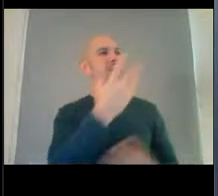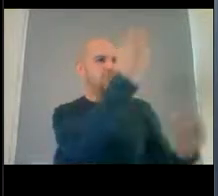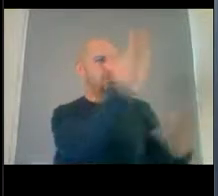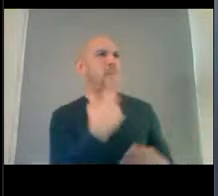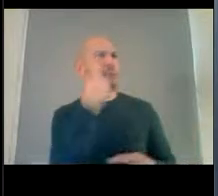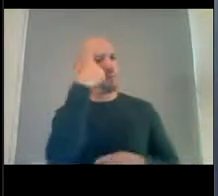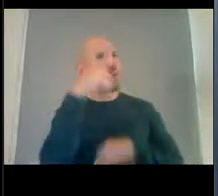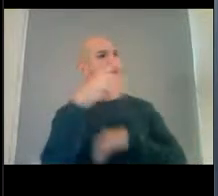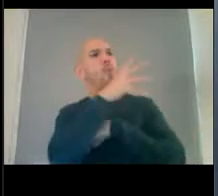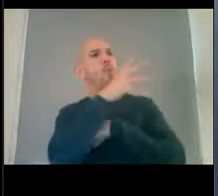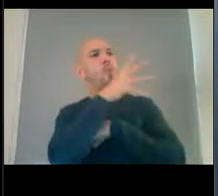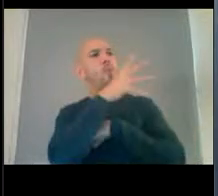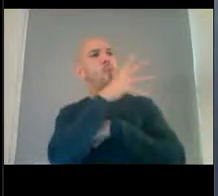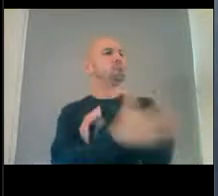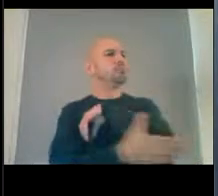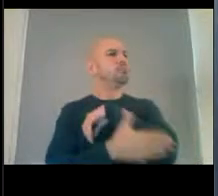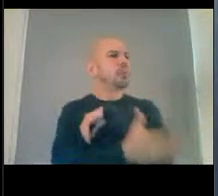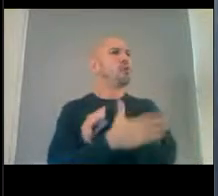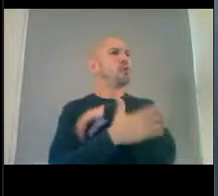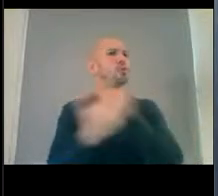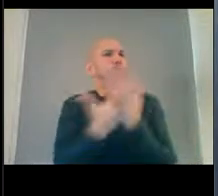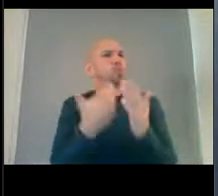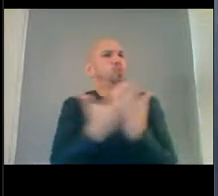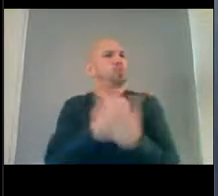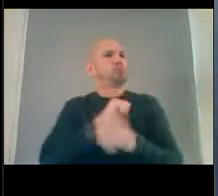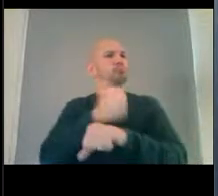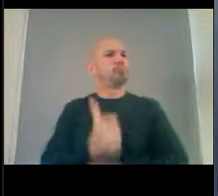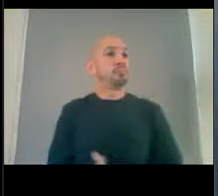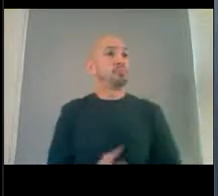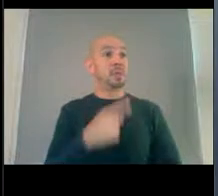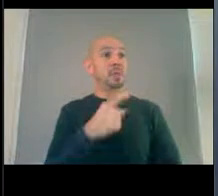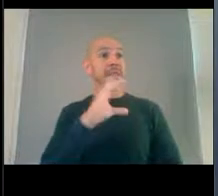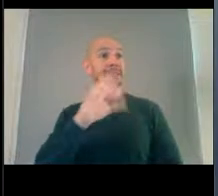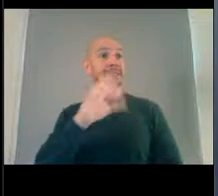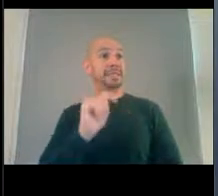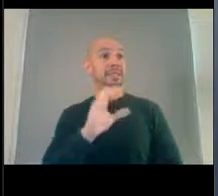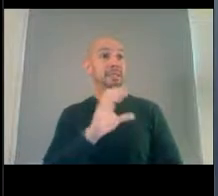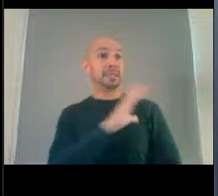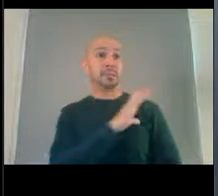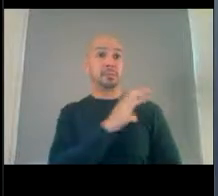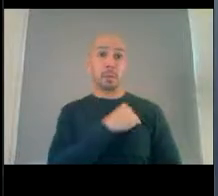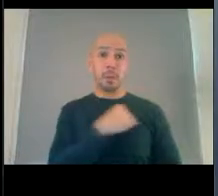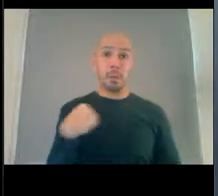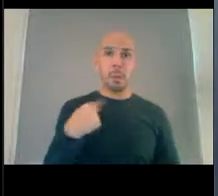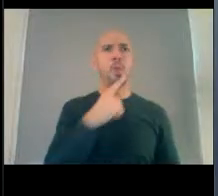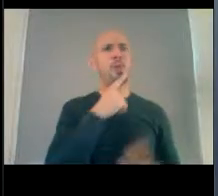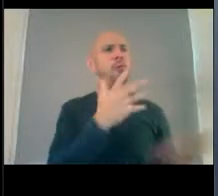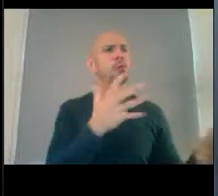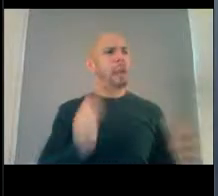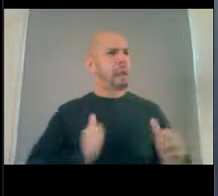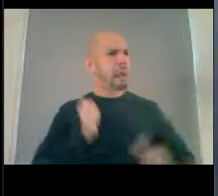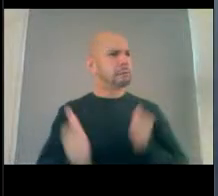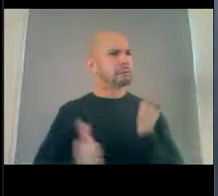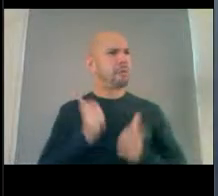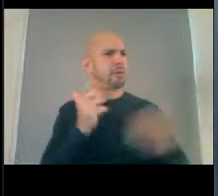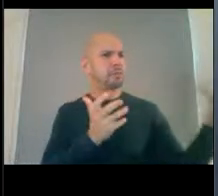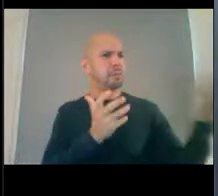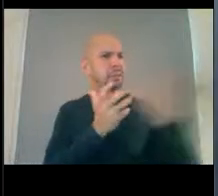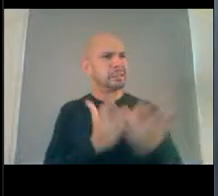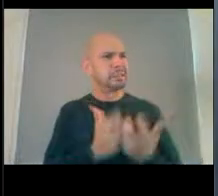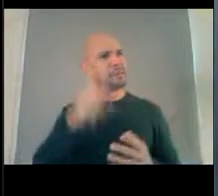these critical programs our ctf and its member agencies have been actively engaged in the inclusive and extensive process for